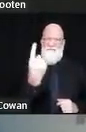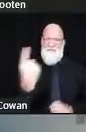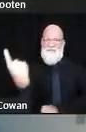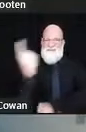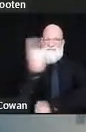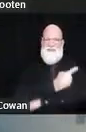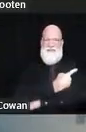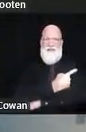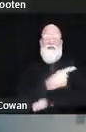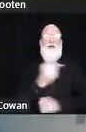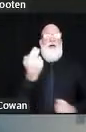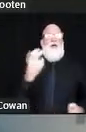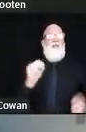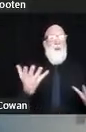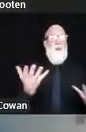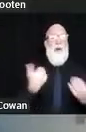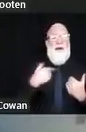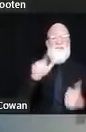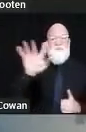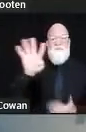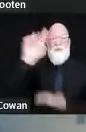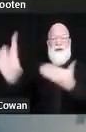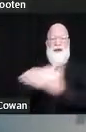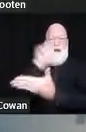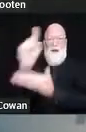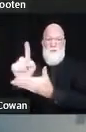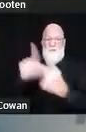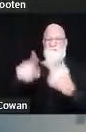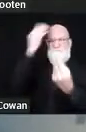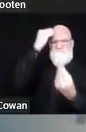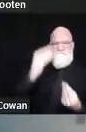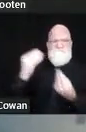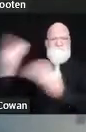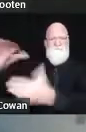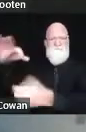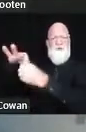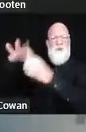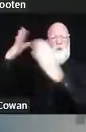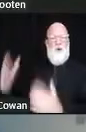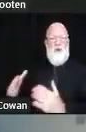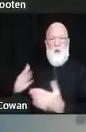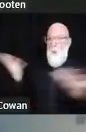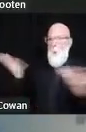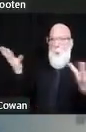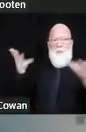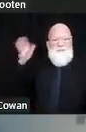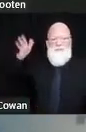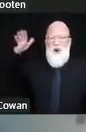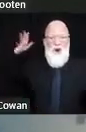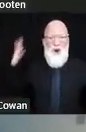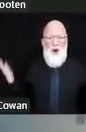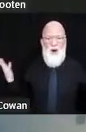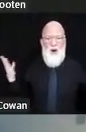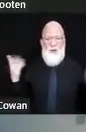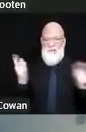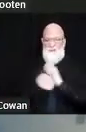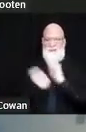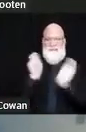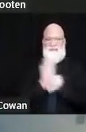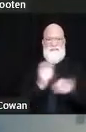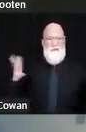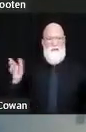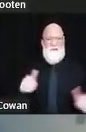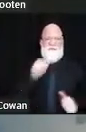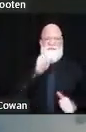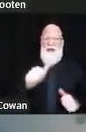voter that's the only fundamental thing that changed because what people are talking about when you moved it only to matching it to the request that's not exactly